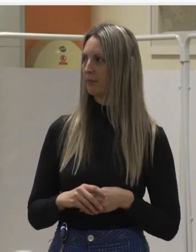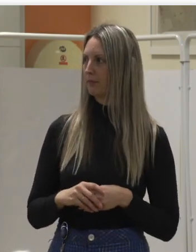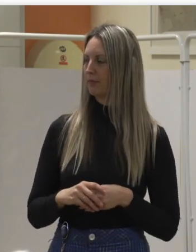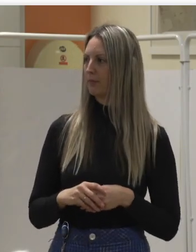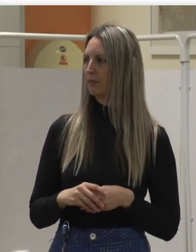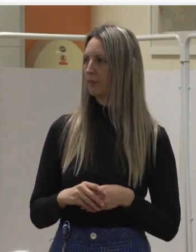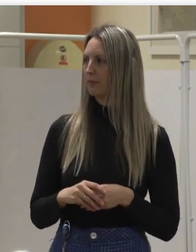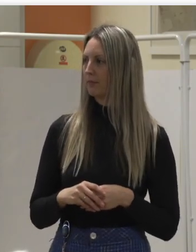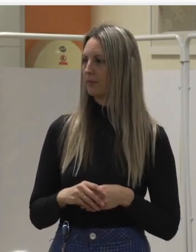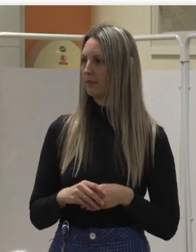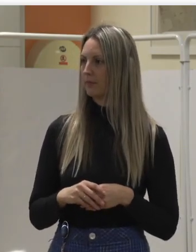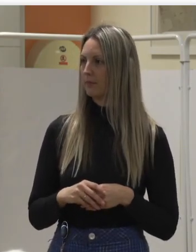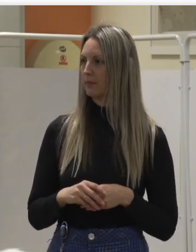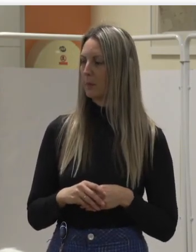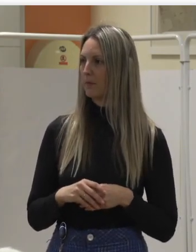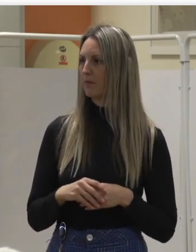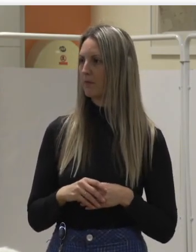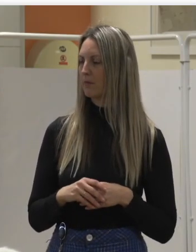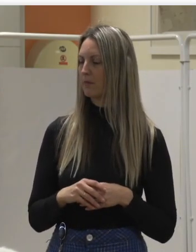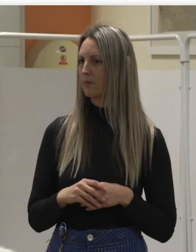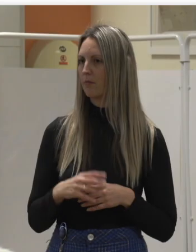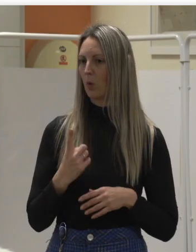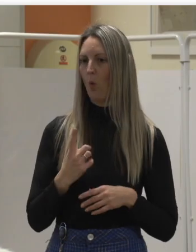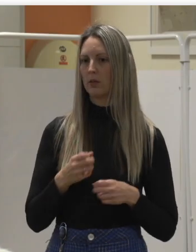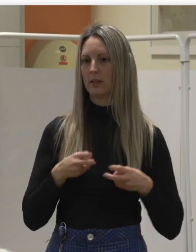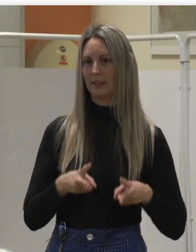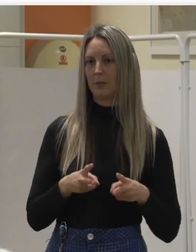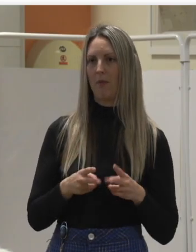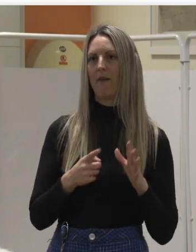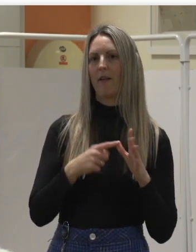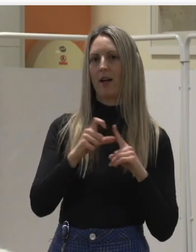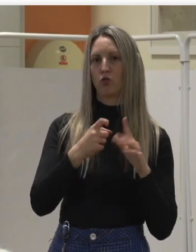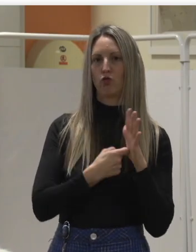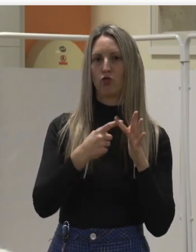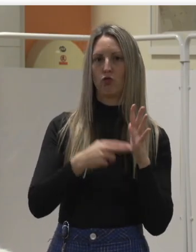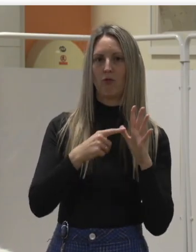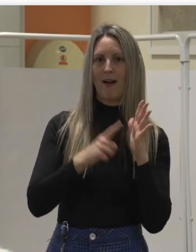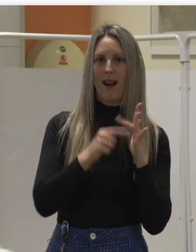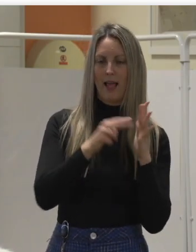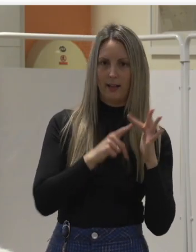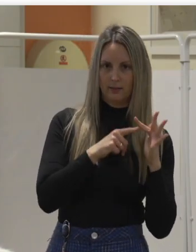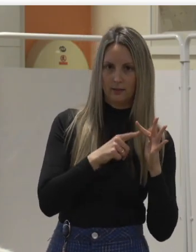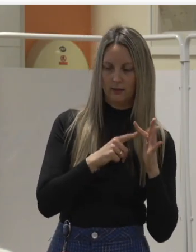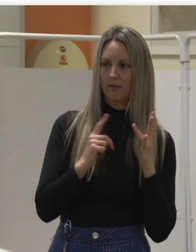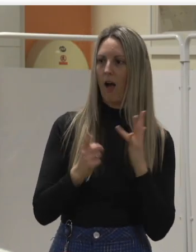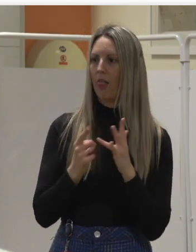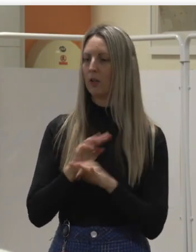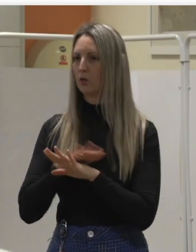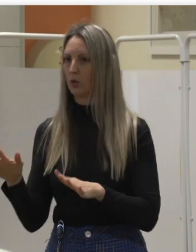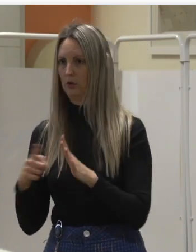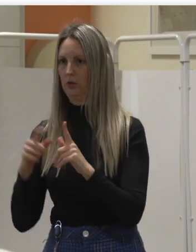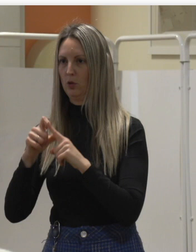and that delivers adrenaline and noradrenaline, 2 different types of hormones